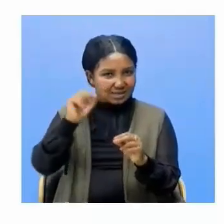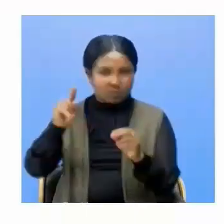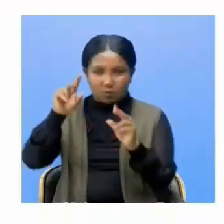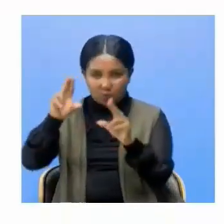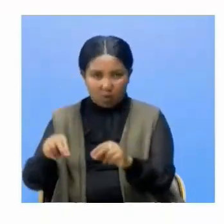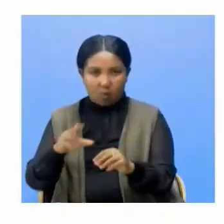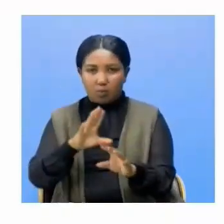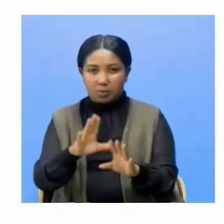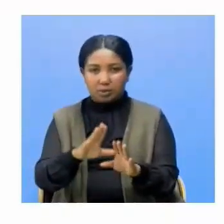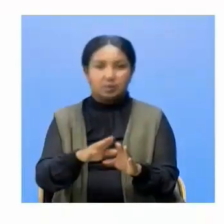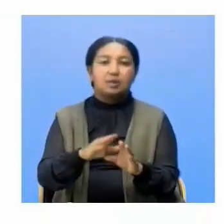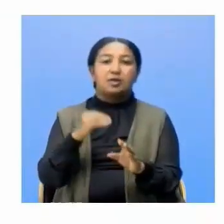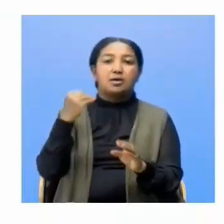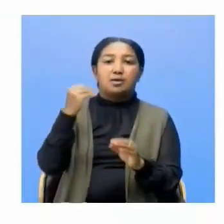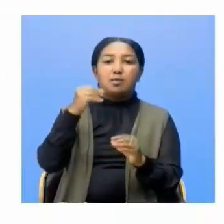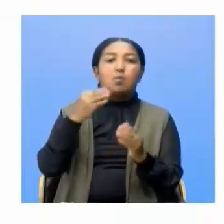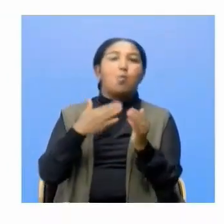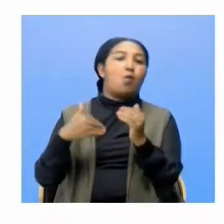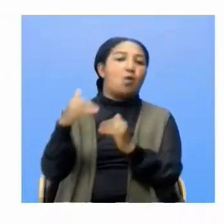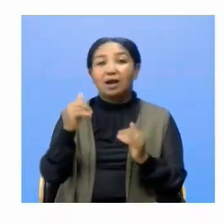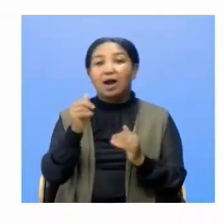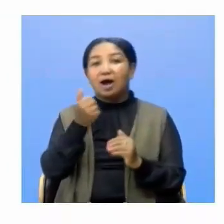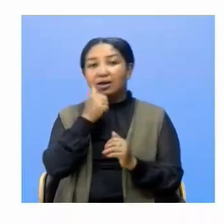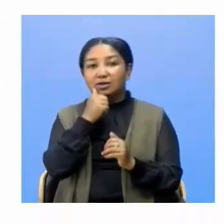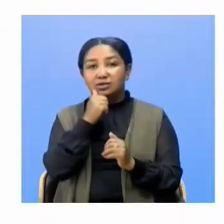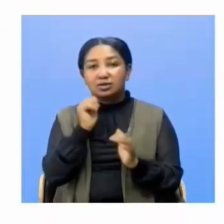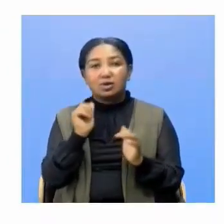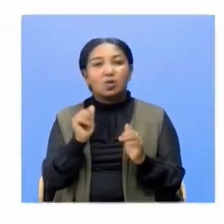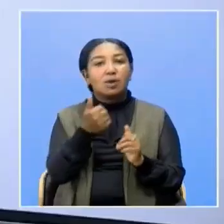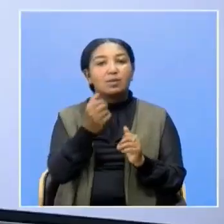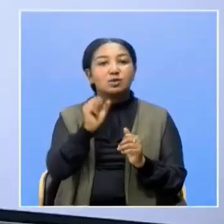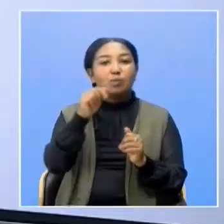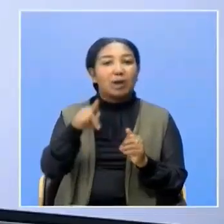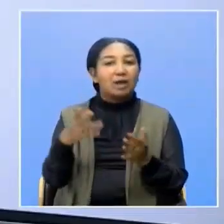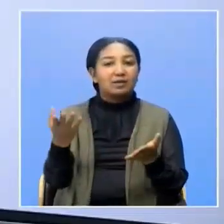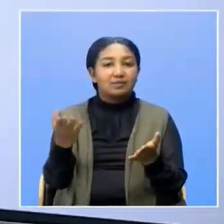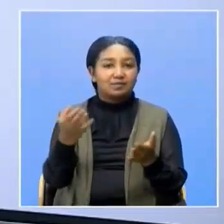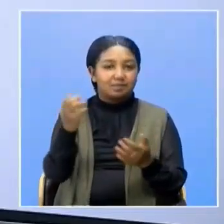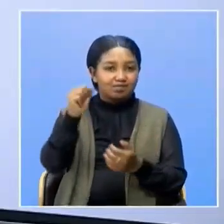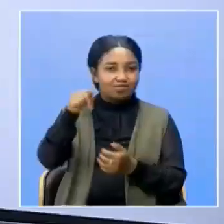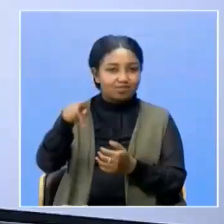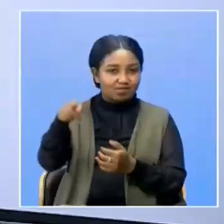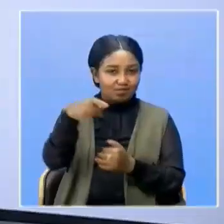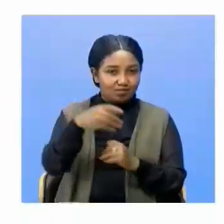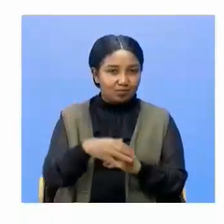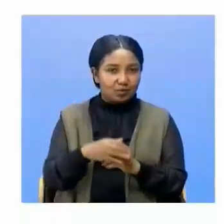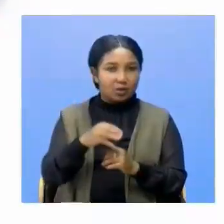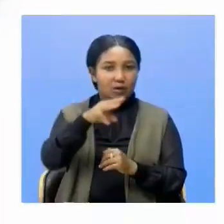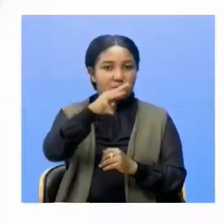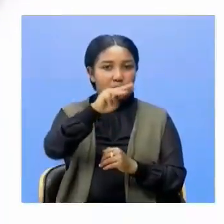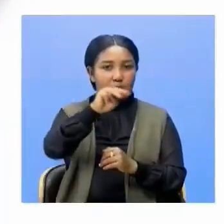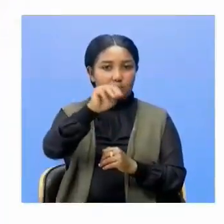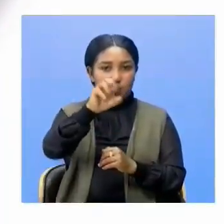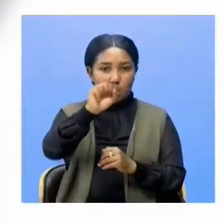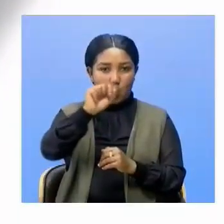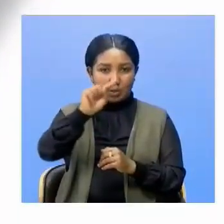More beautiful. How about the superlative? Yes? Most